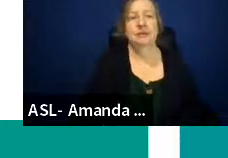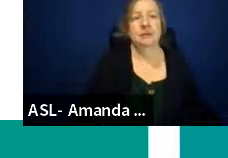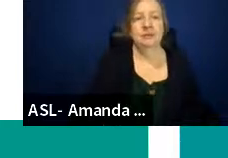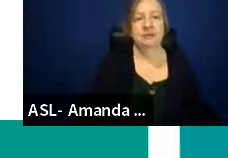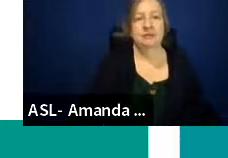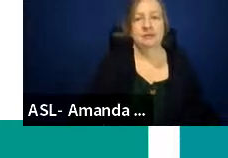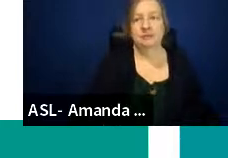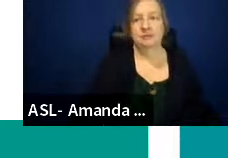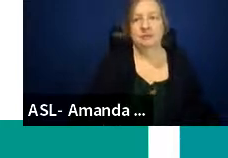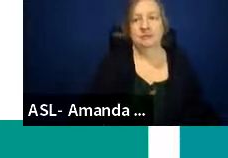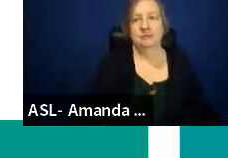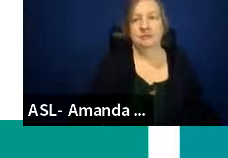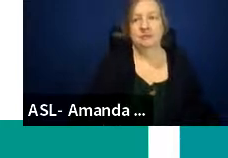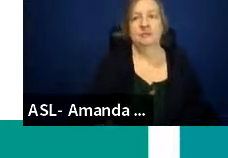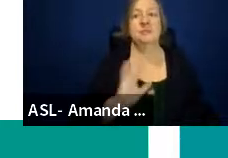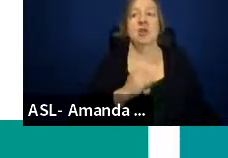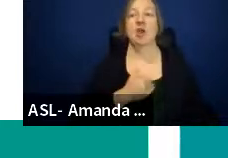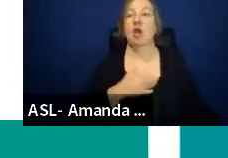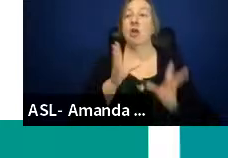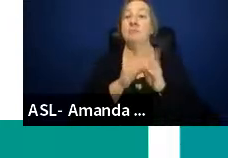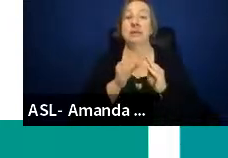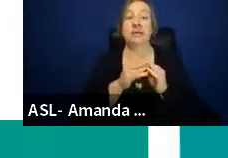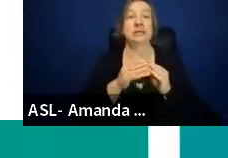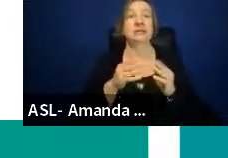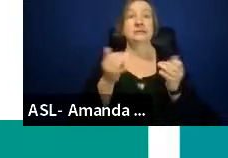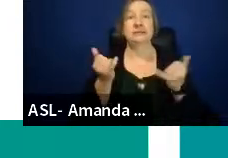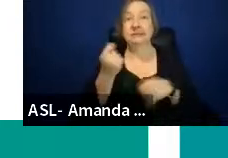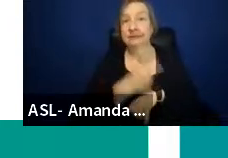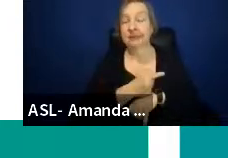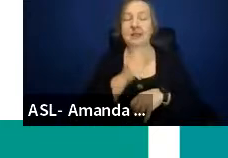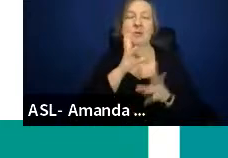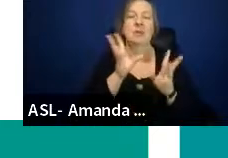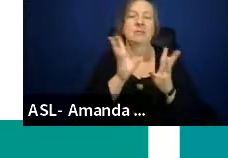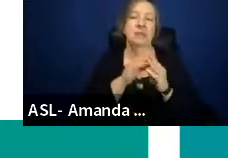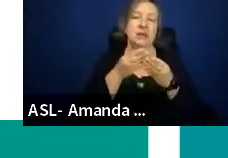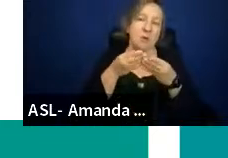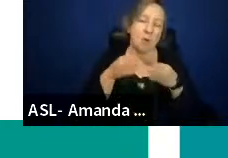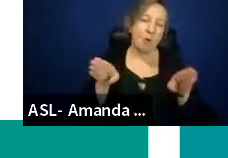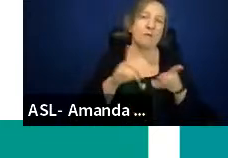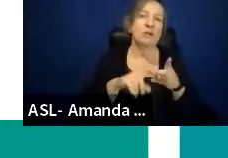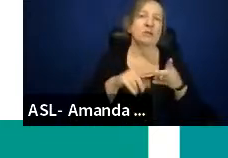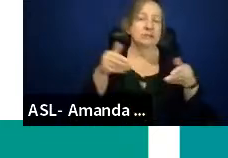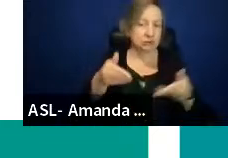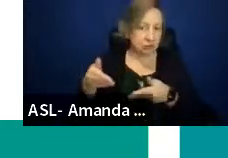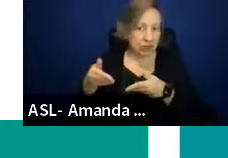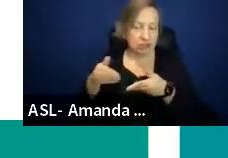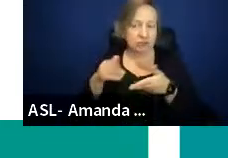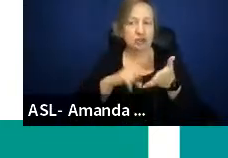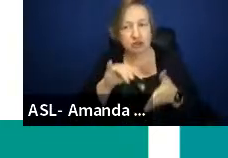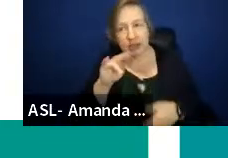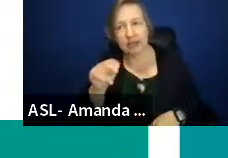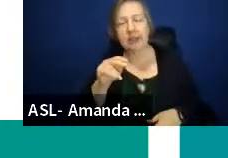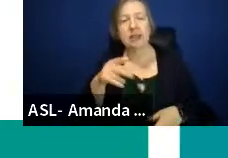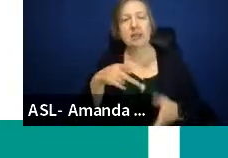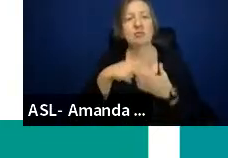All right, our meeting agenda today, we'll do a meeting overview, introductions and check-in, program update